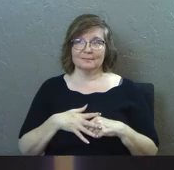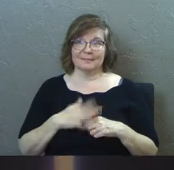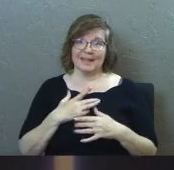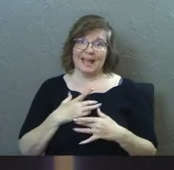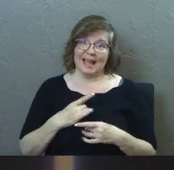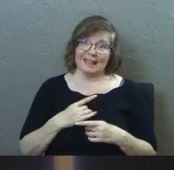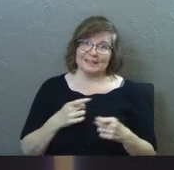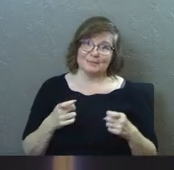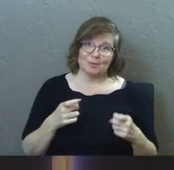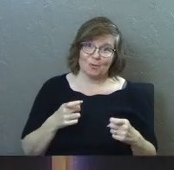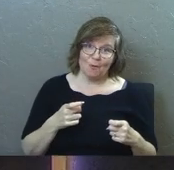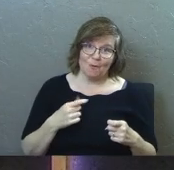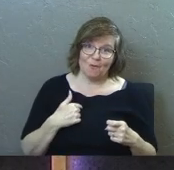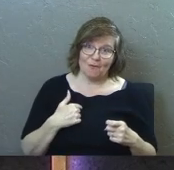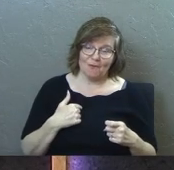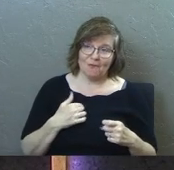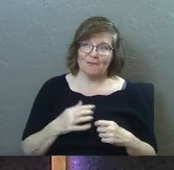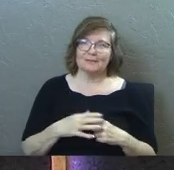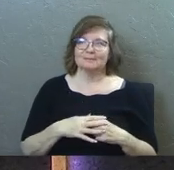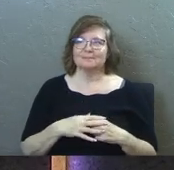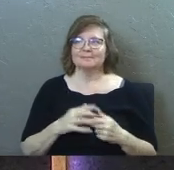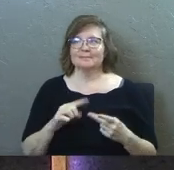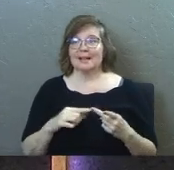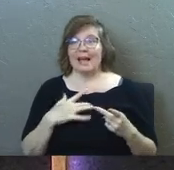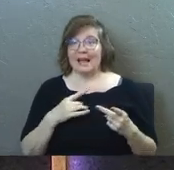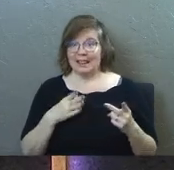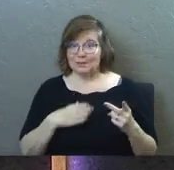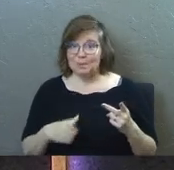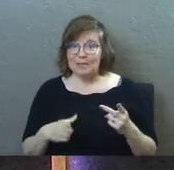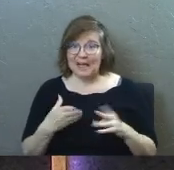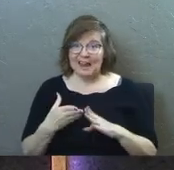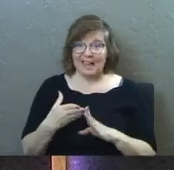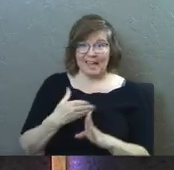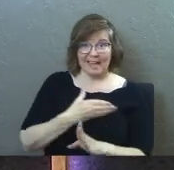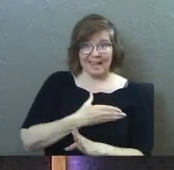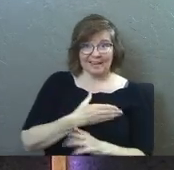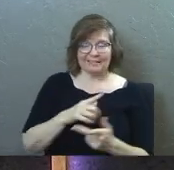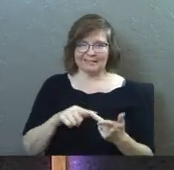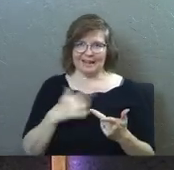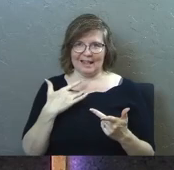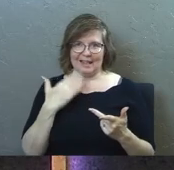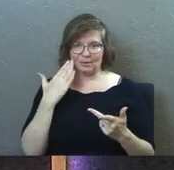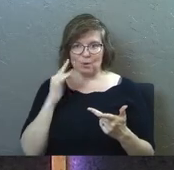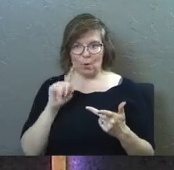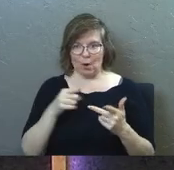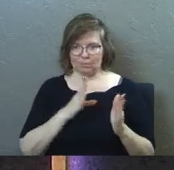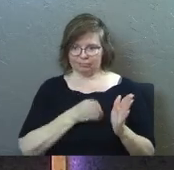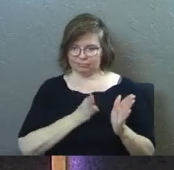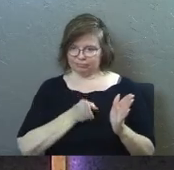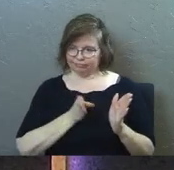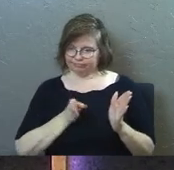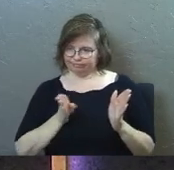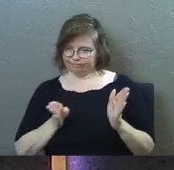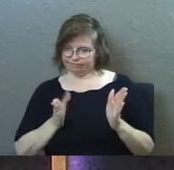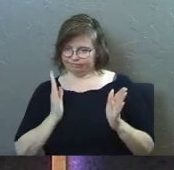I like to be in control. I like to plan ahead. I like to know where all the pieces are gonna